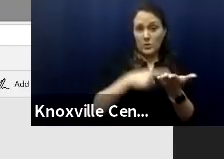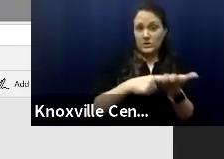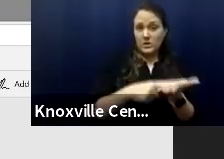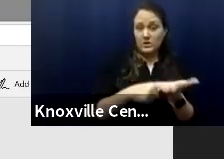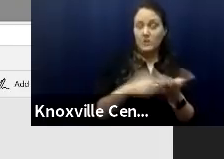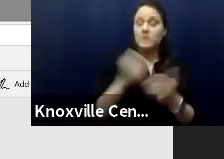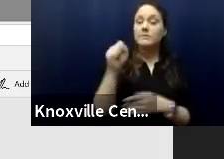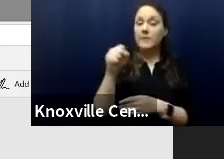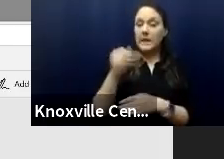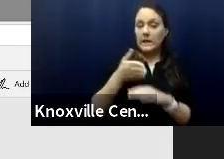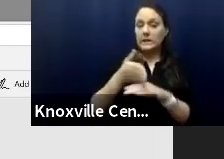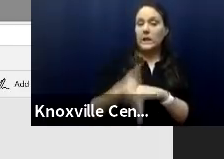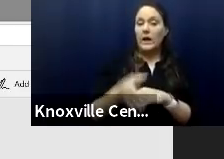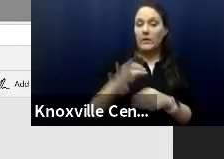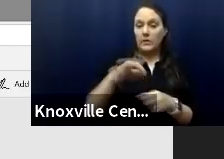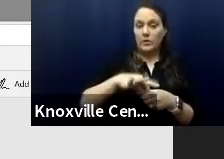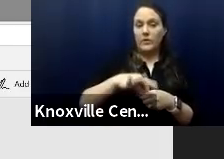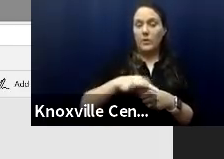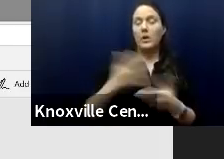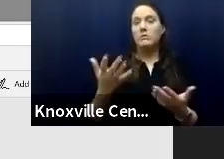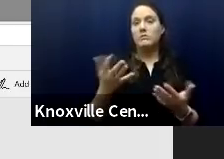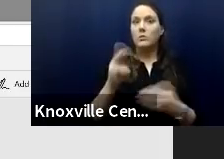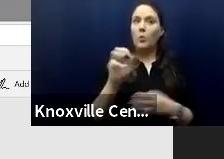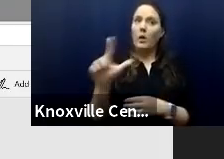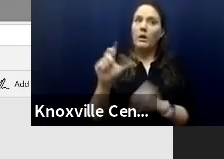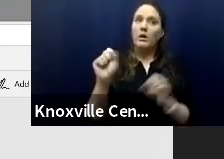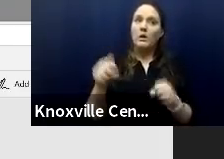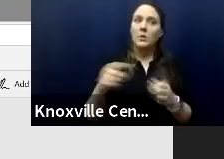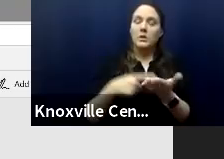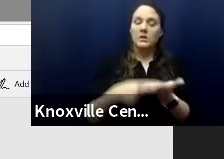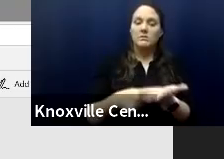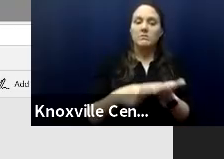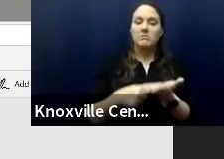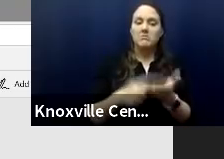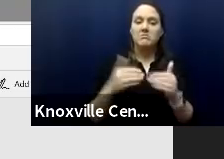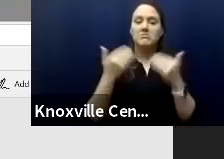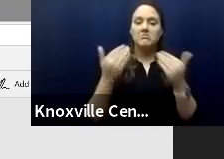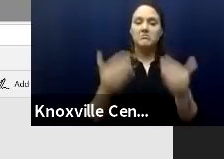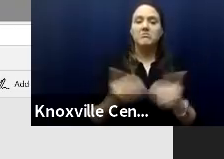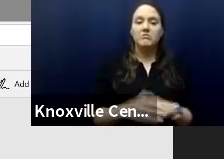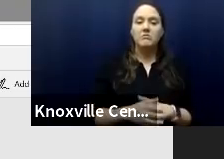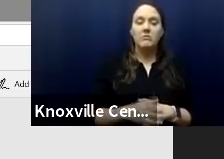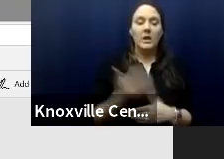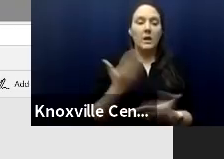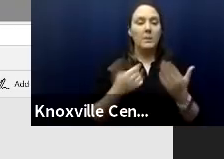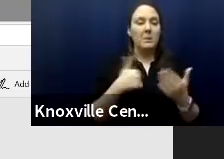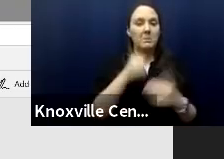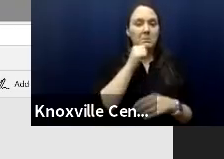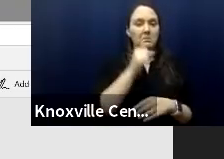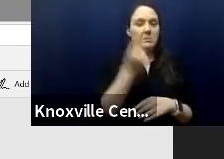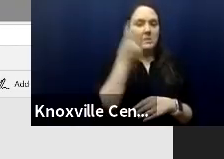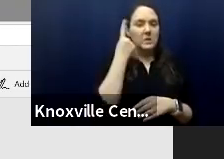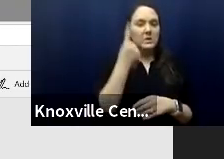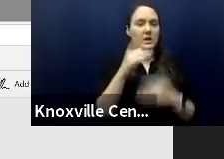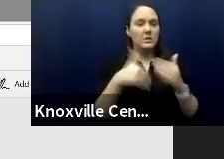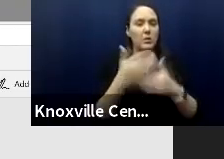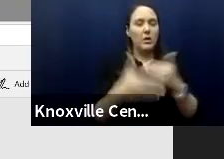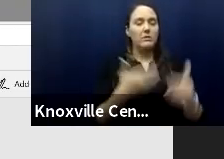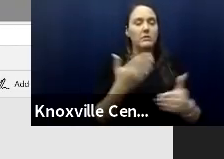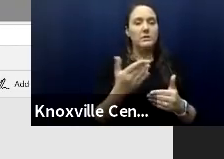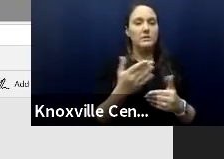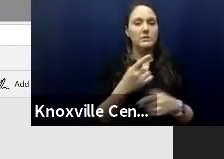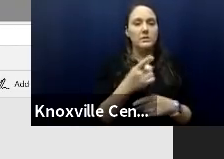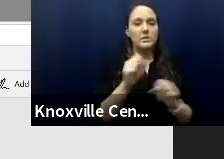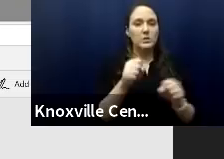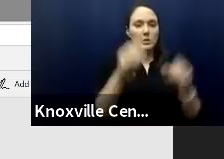we, well, we can discuss, yeah, we can discuss. Maybe I'm not understanding the process, so you can educate me.